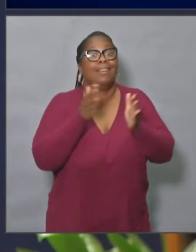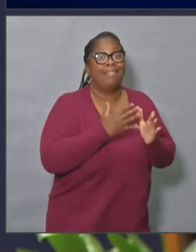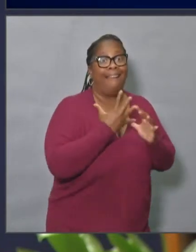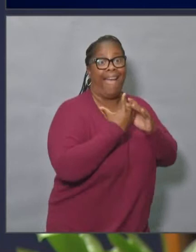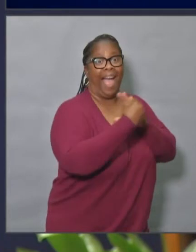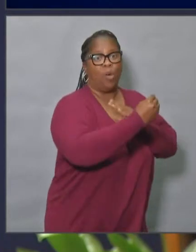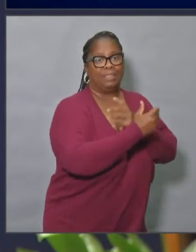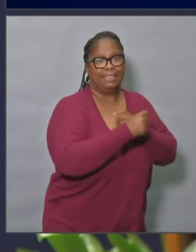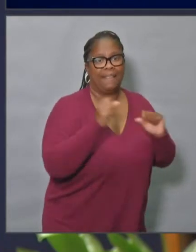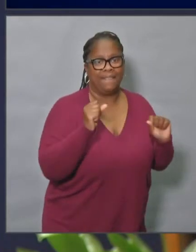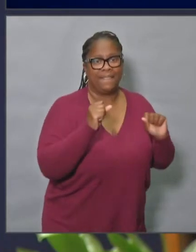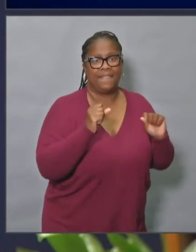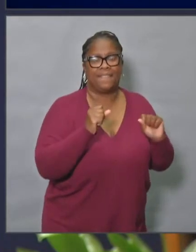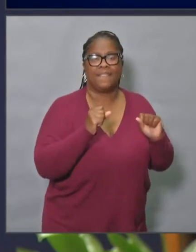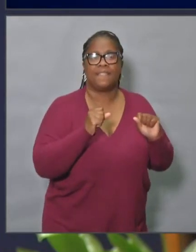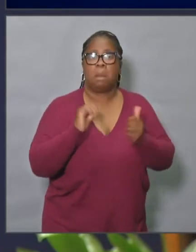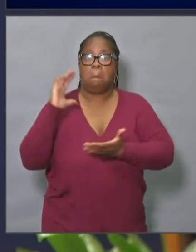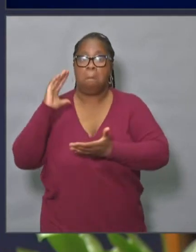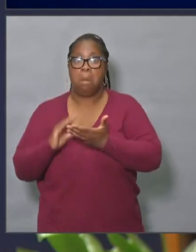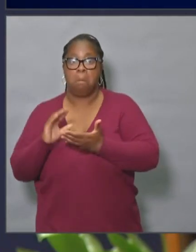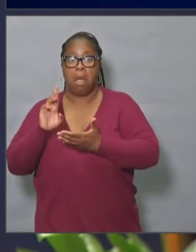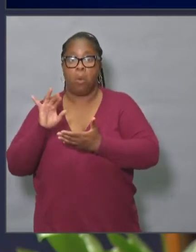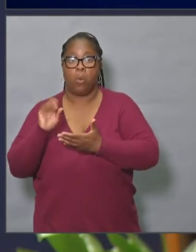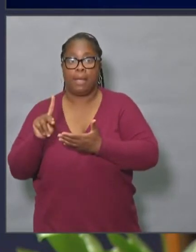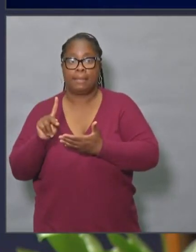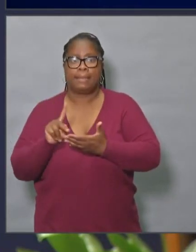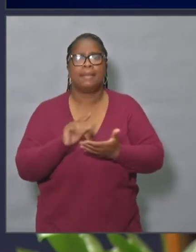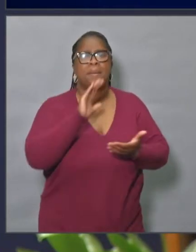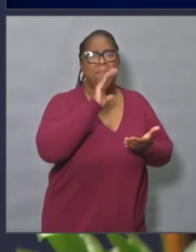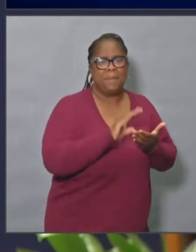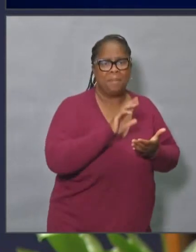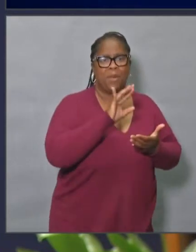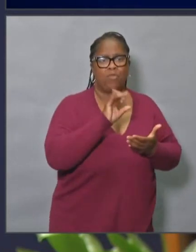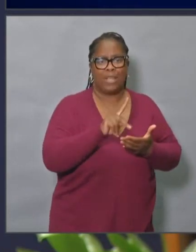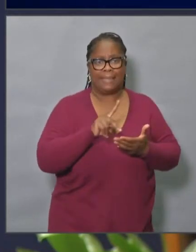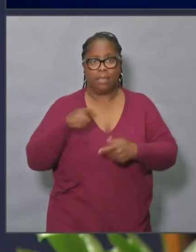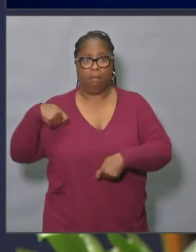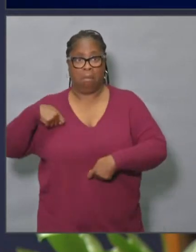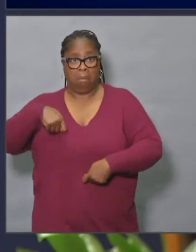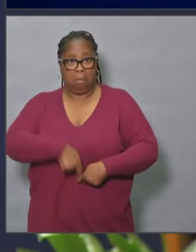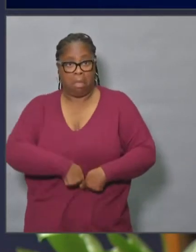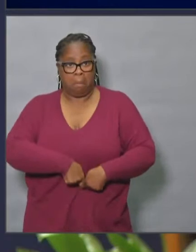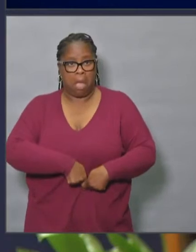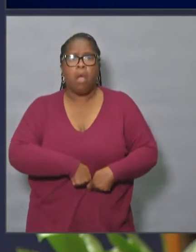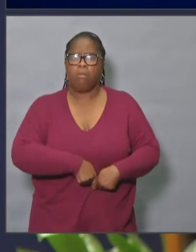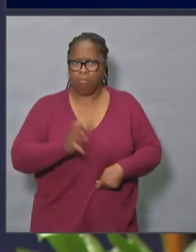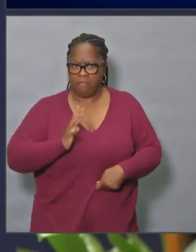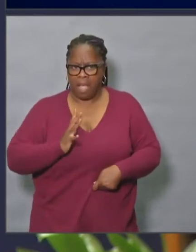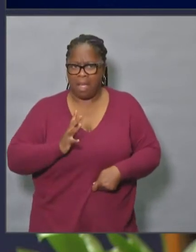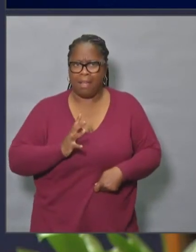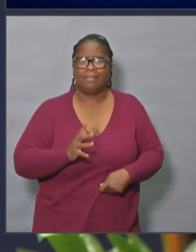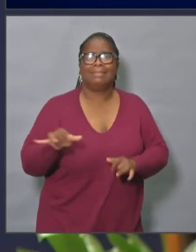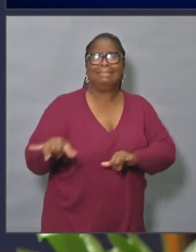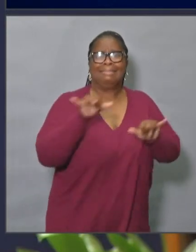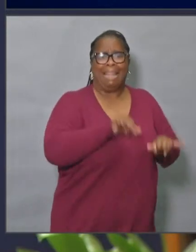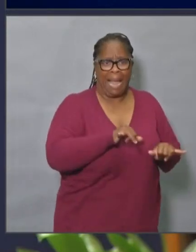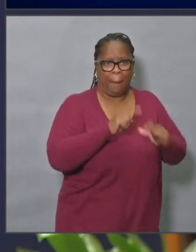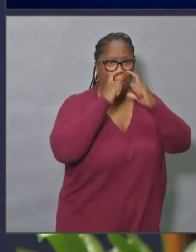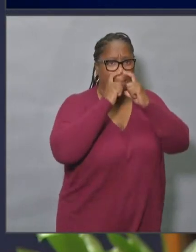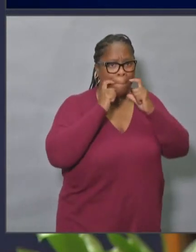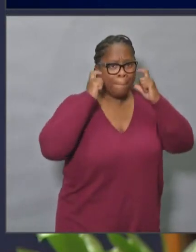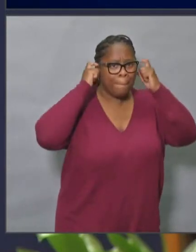to minimize our risk by our individual actions, wearing our cloth face coverings or masks, distancing